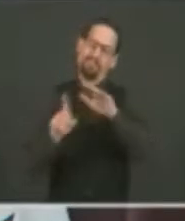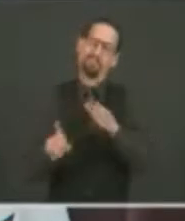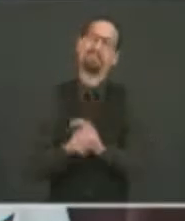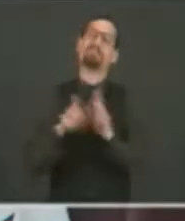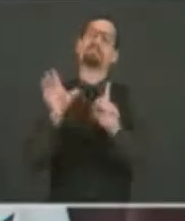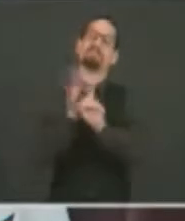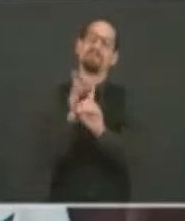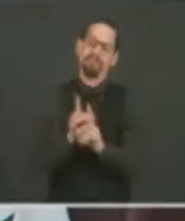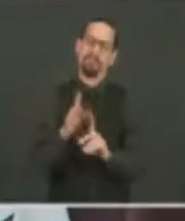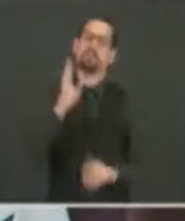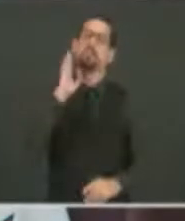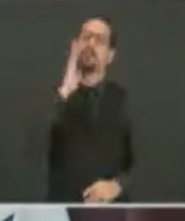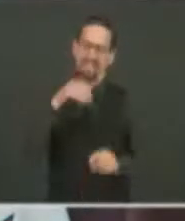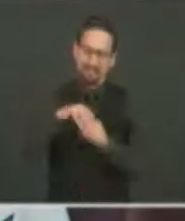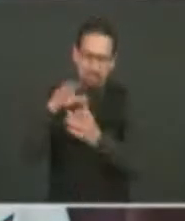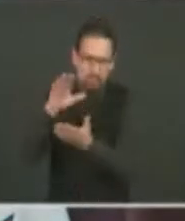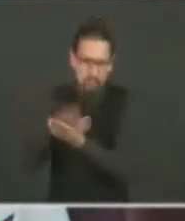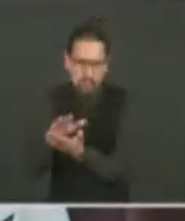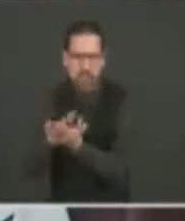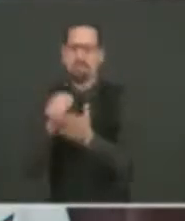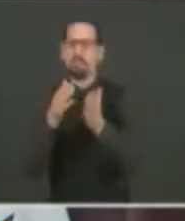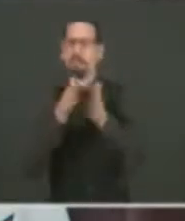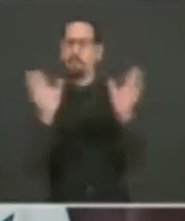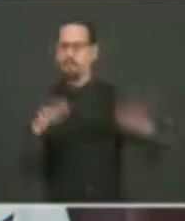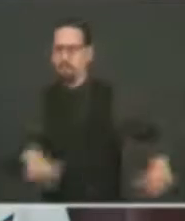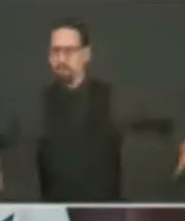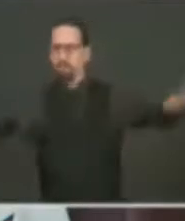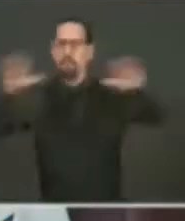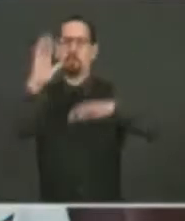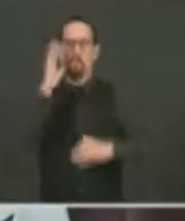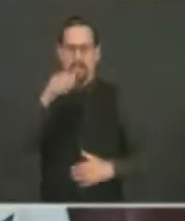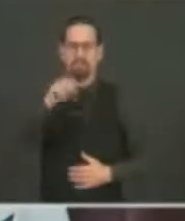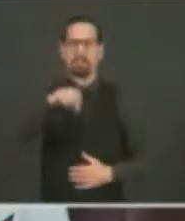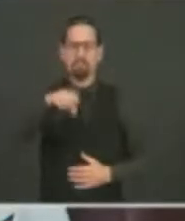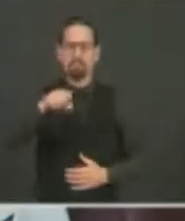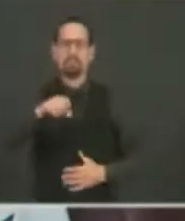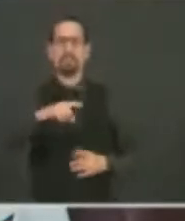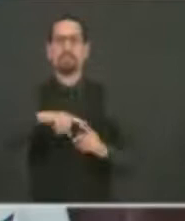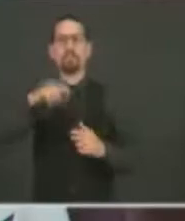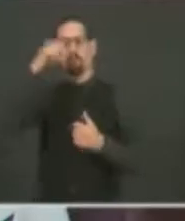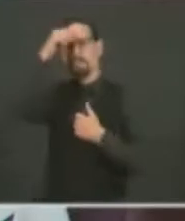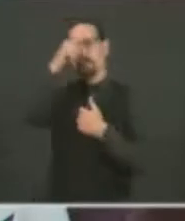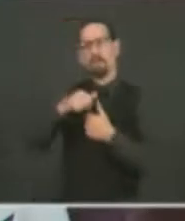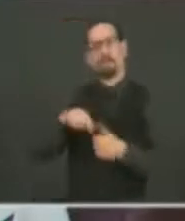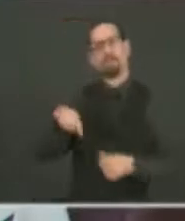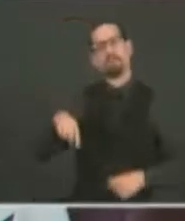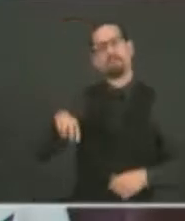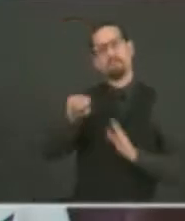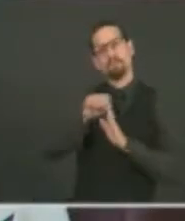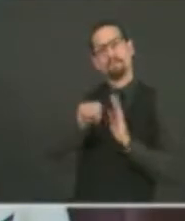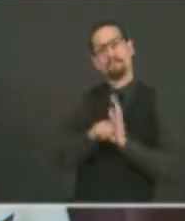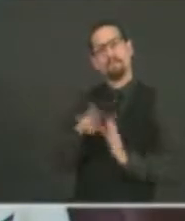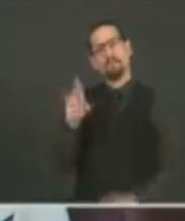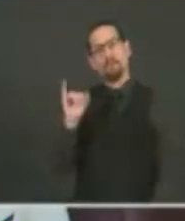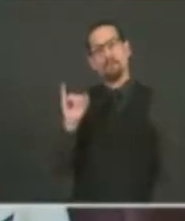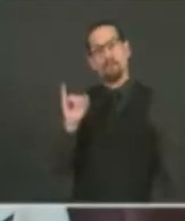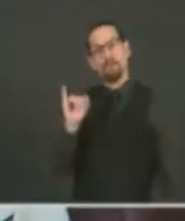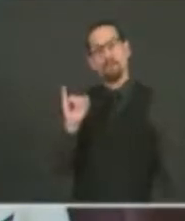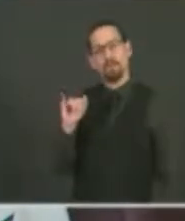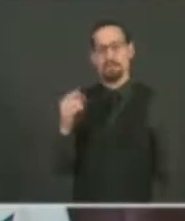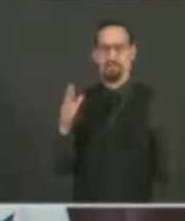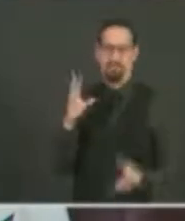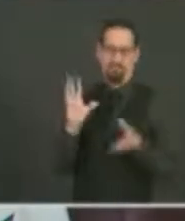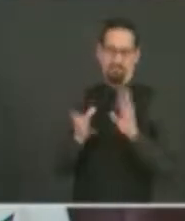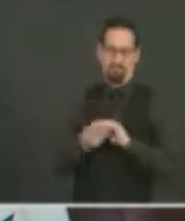15% of the entire state of Rhode Island is associated in some way with schools. Their students,